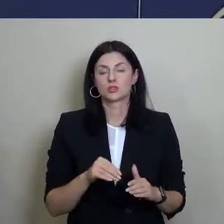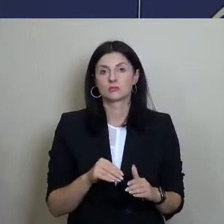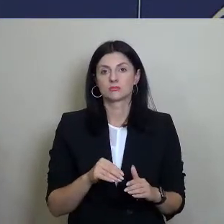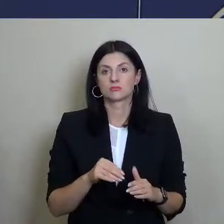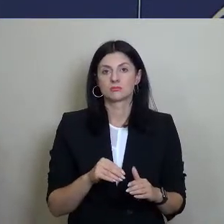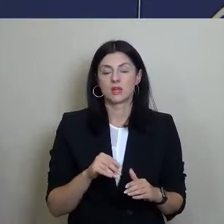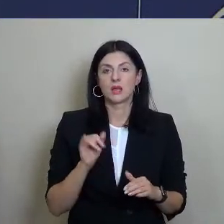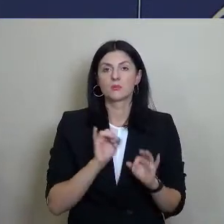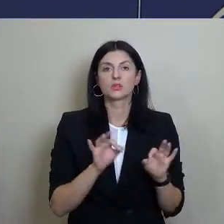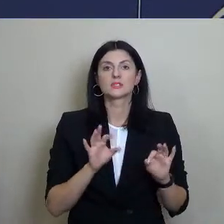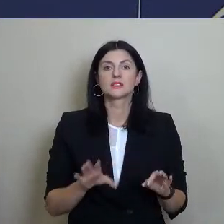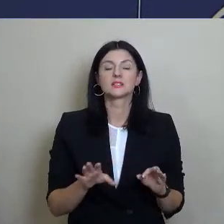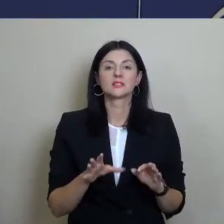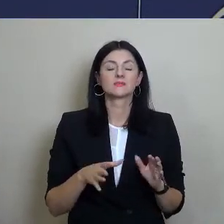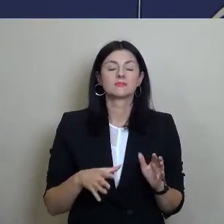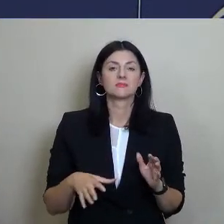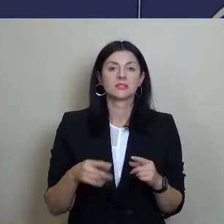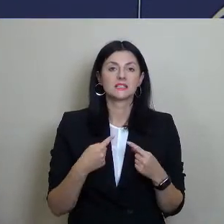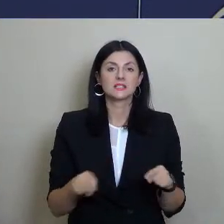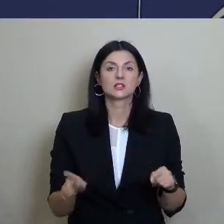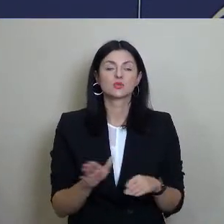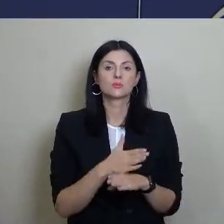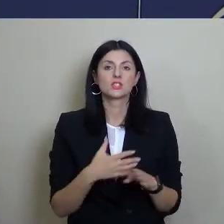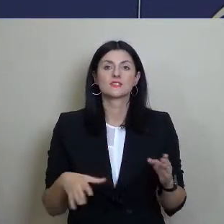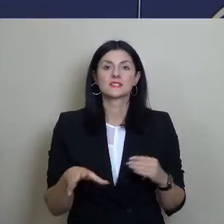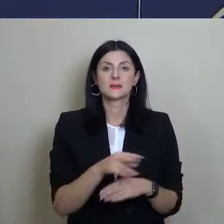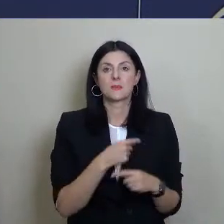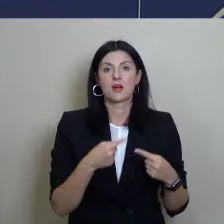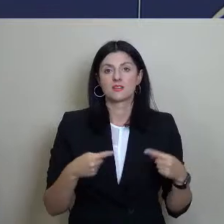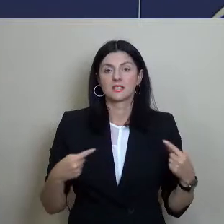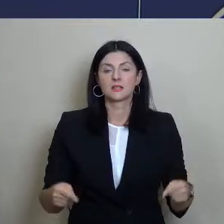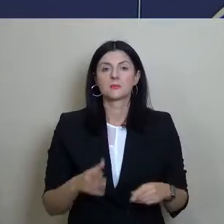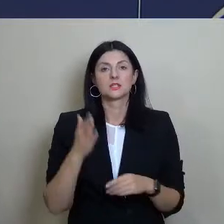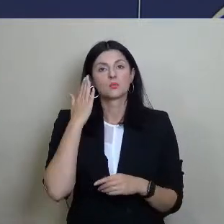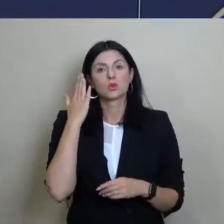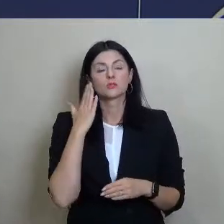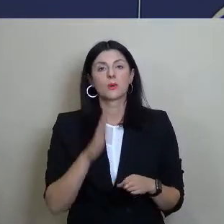of a ballot, but to also explain the difference between